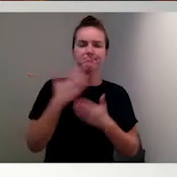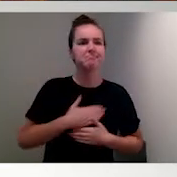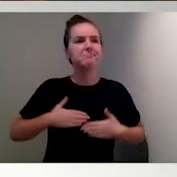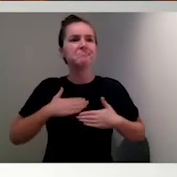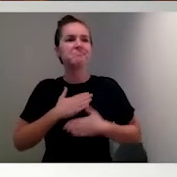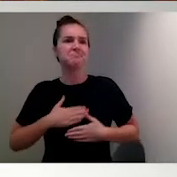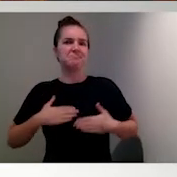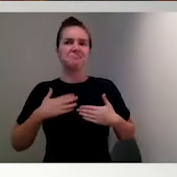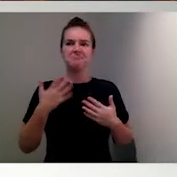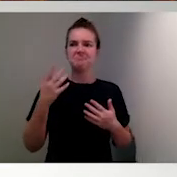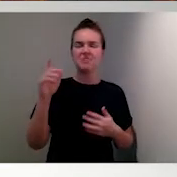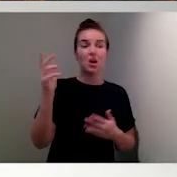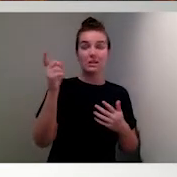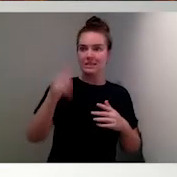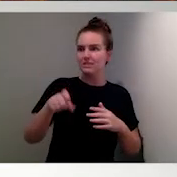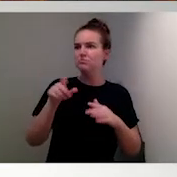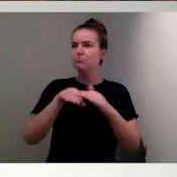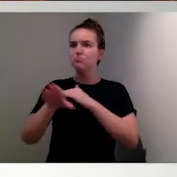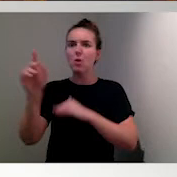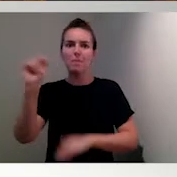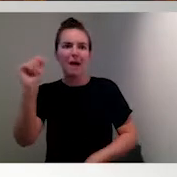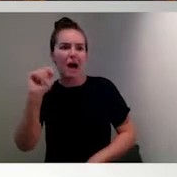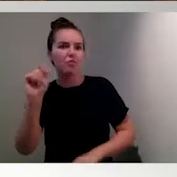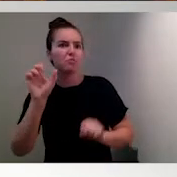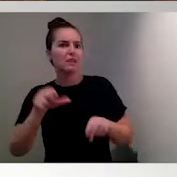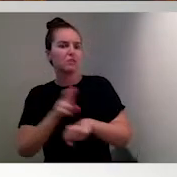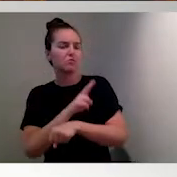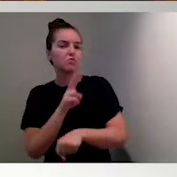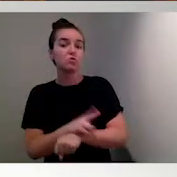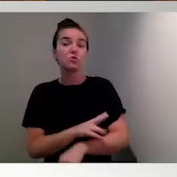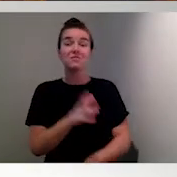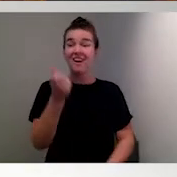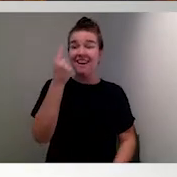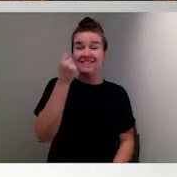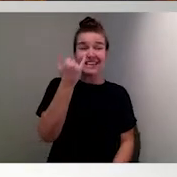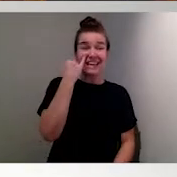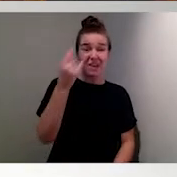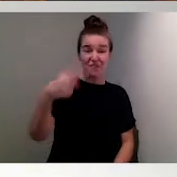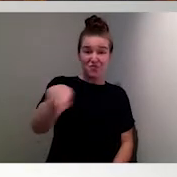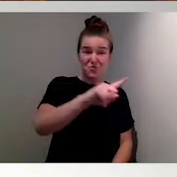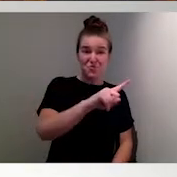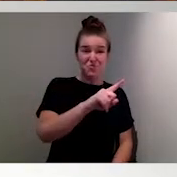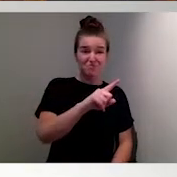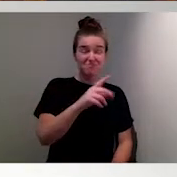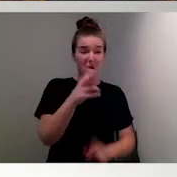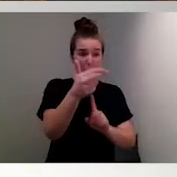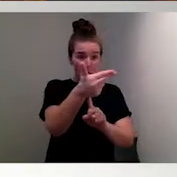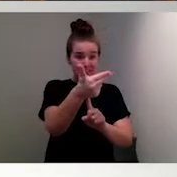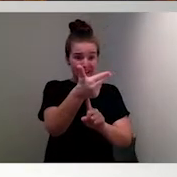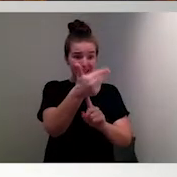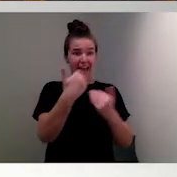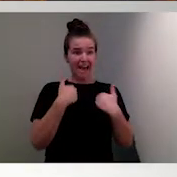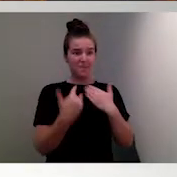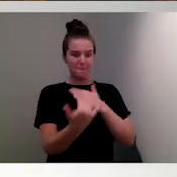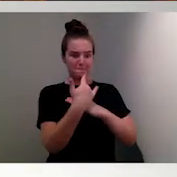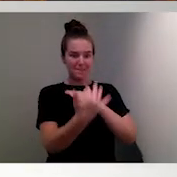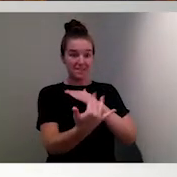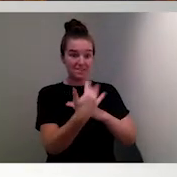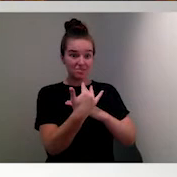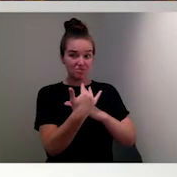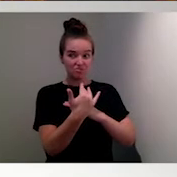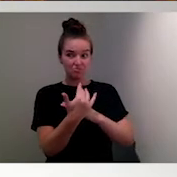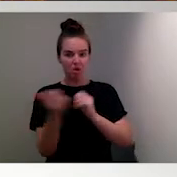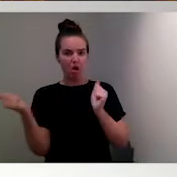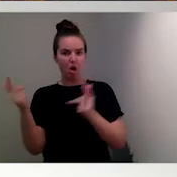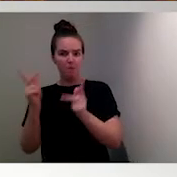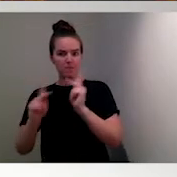you're a beachfront property and your able-bodied guests are able to use that beach for free, don't you think that those of us in chairs